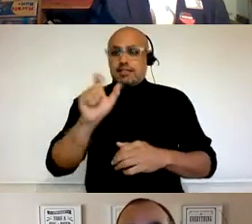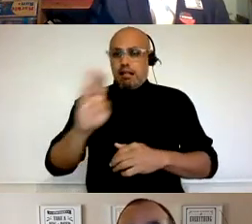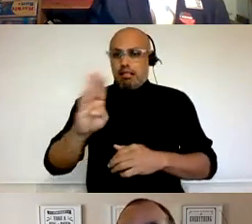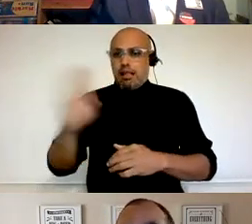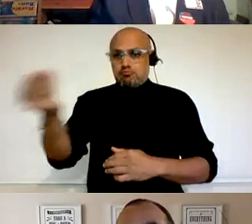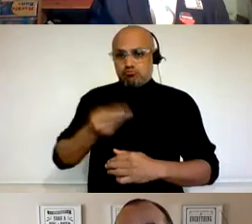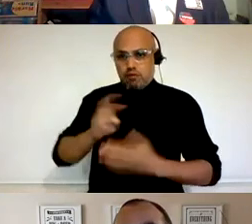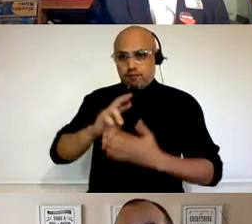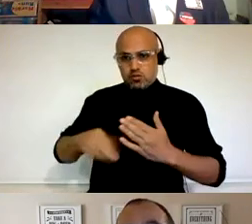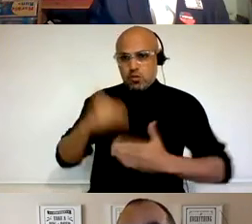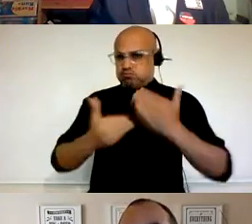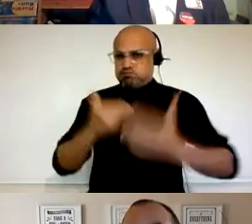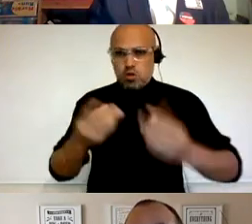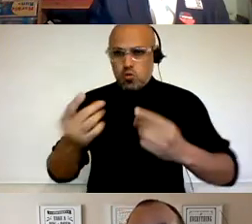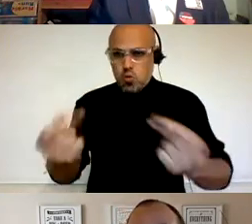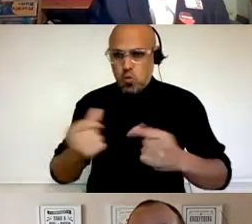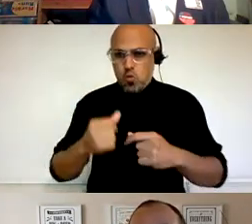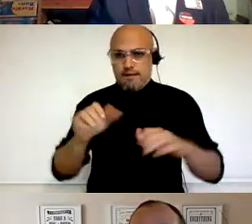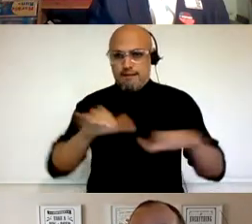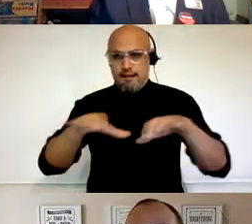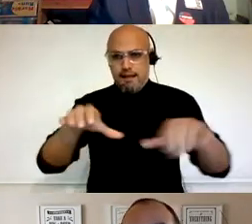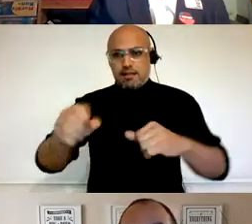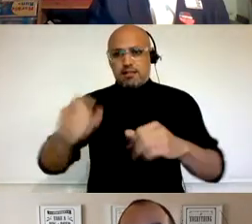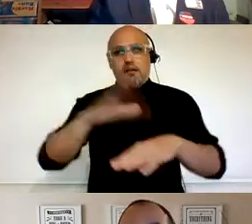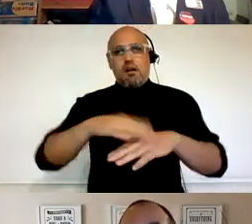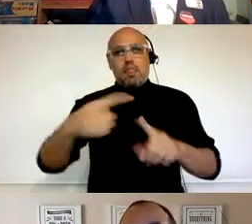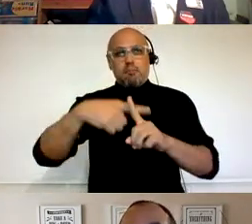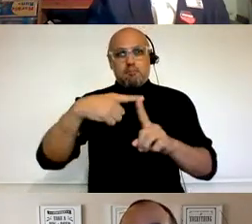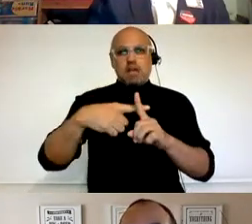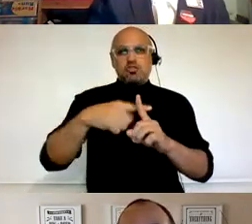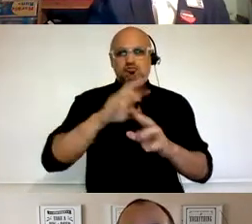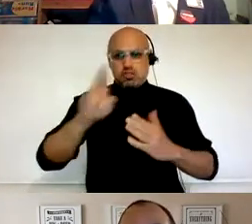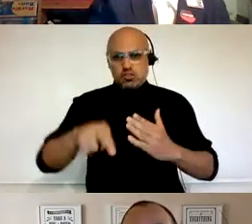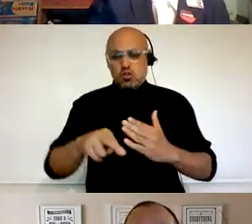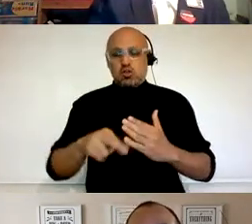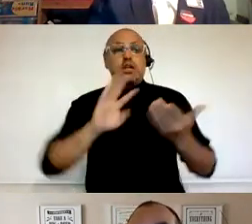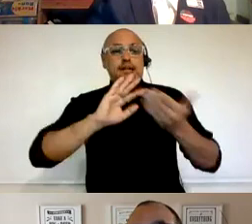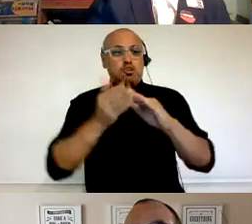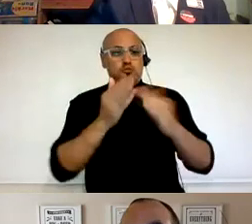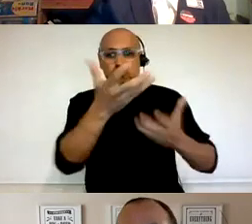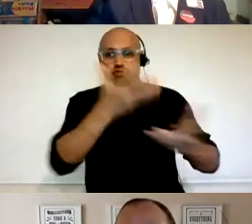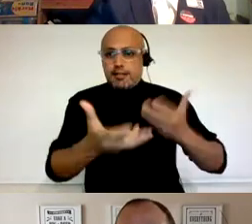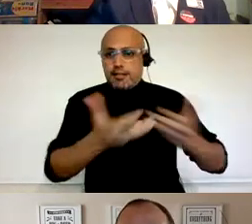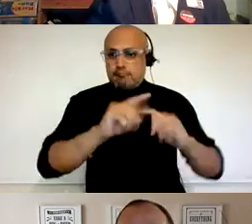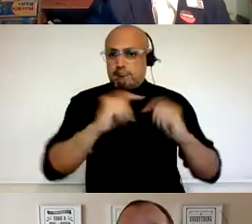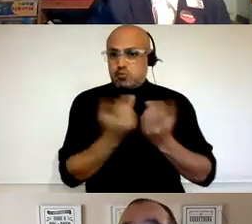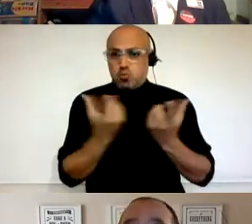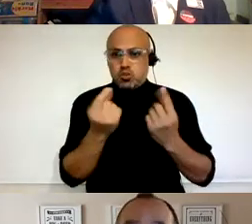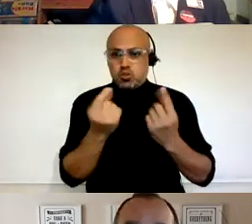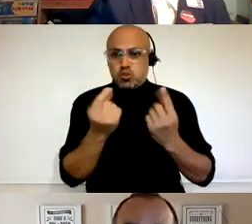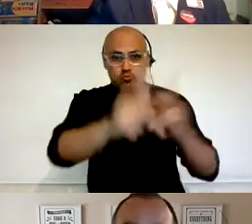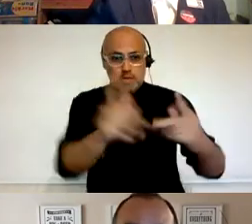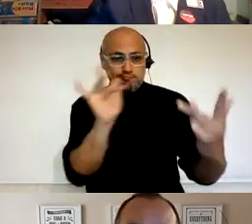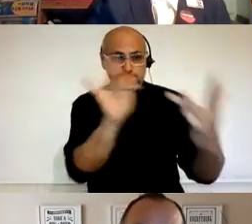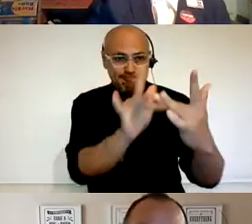we're moving quickly and acting on those positive cases. And what our community engagement team is doing is contacting those individuals who have already